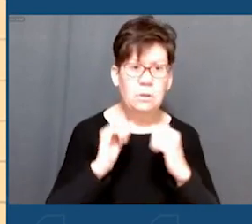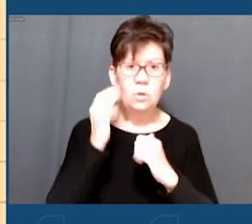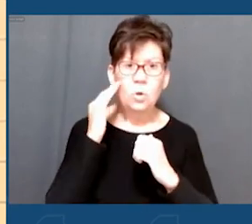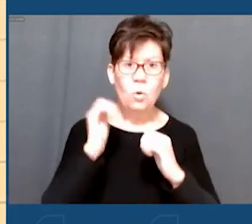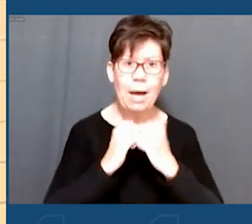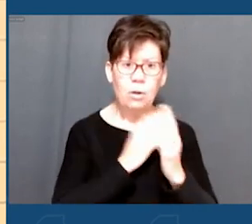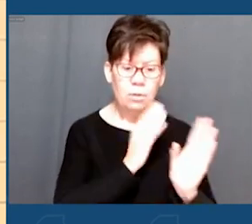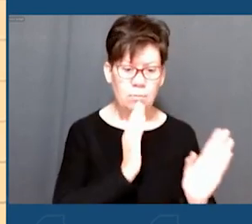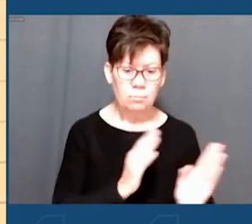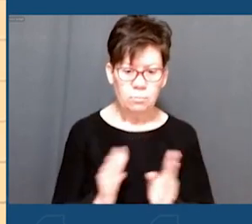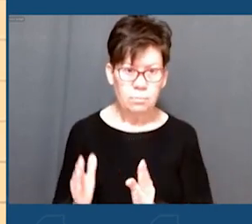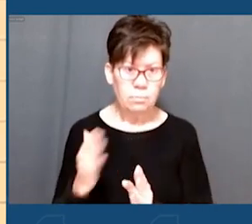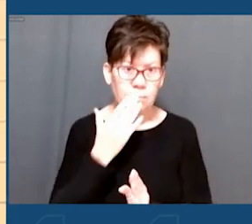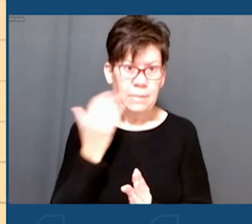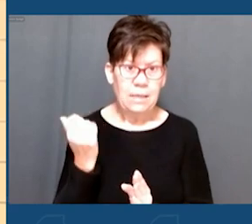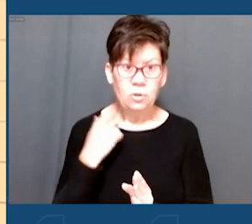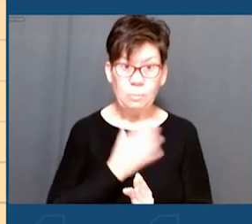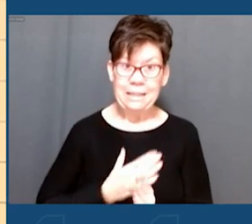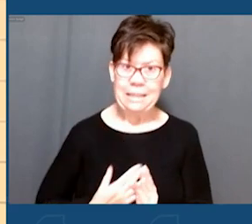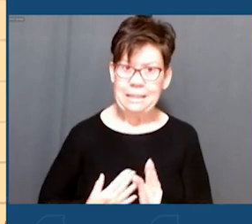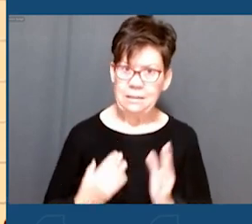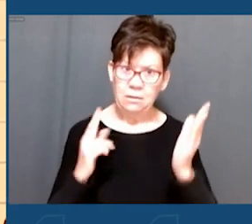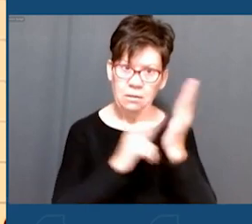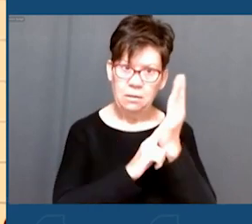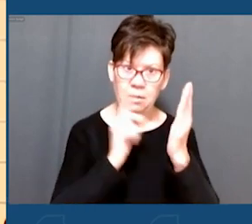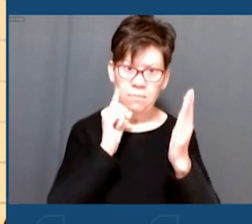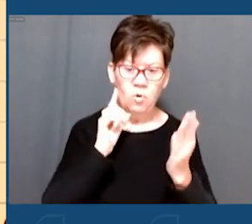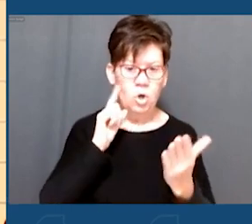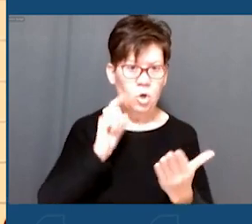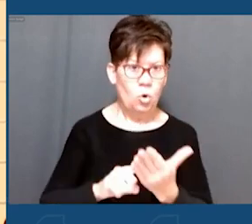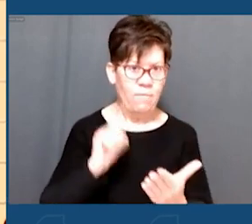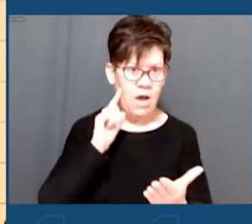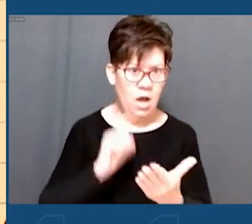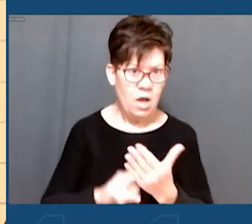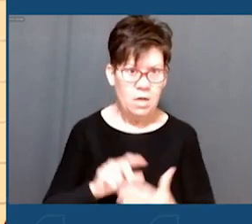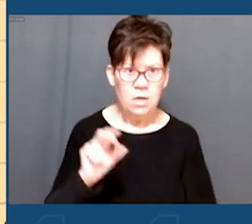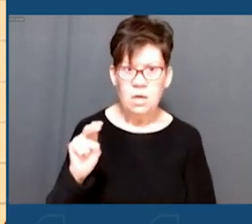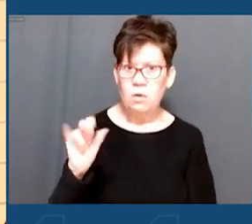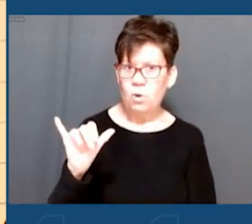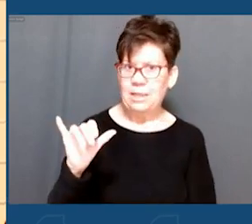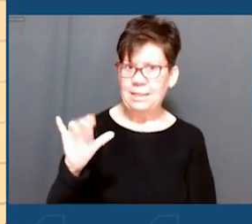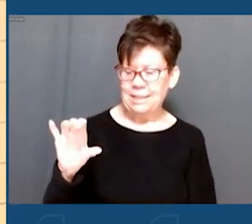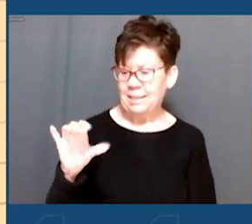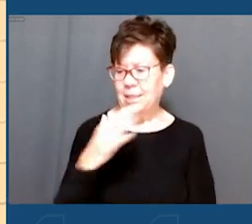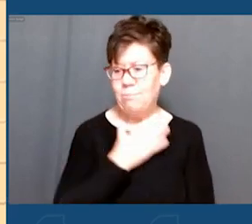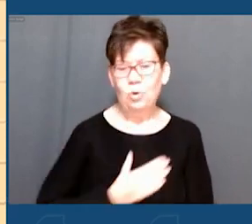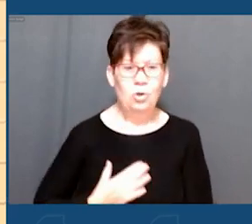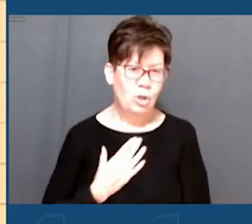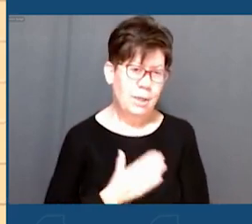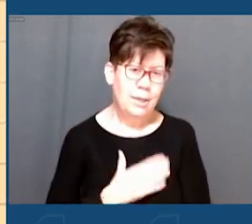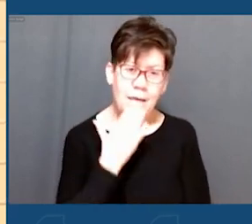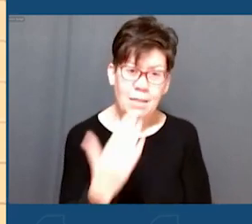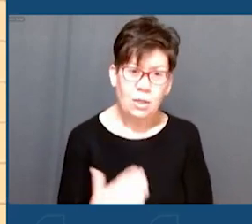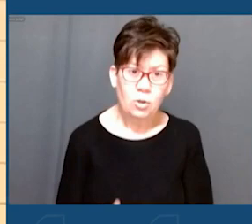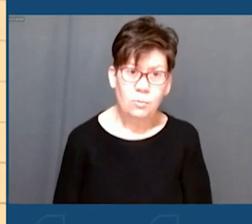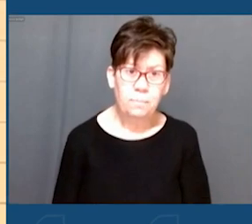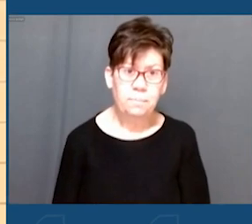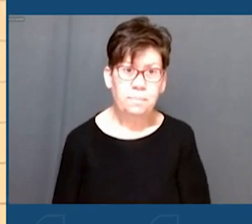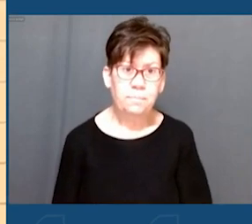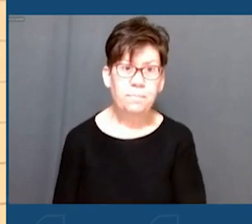your loved ones. So please sign up for Notify NYC, and appreciate it. Thank you.